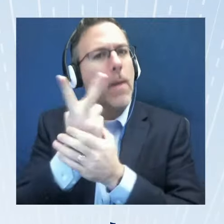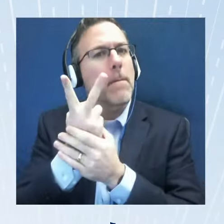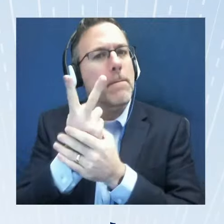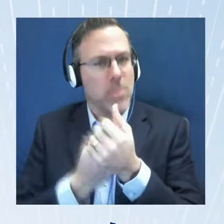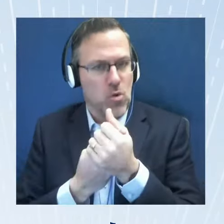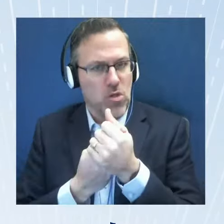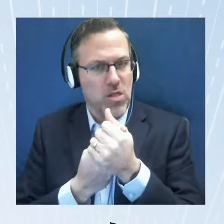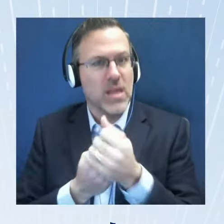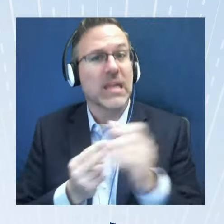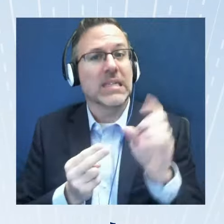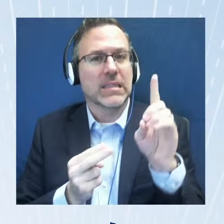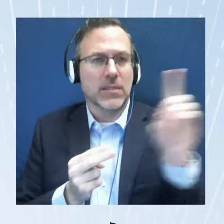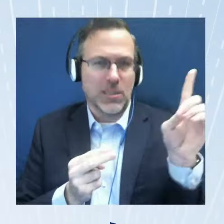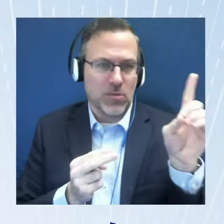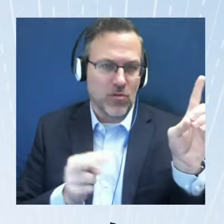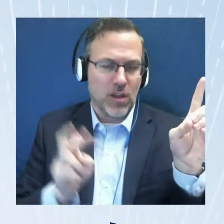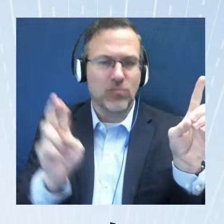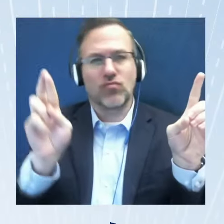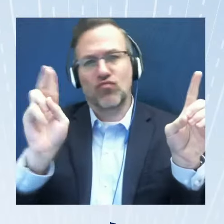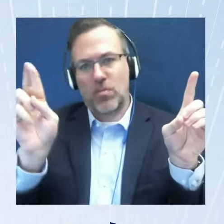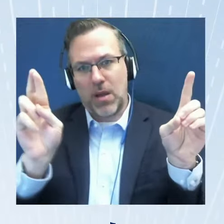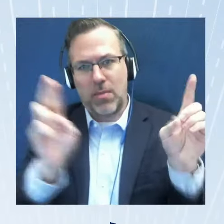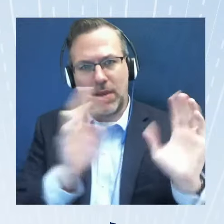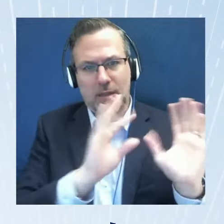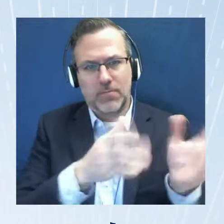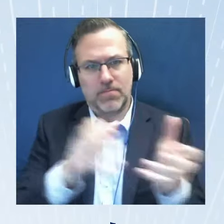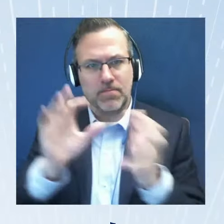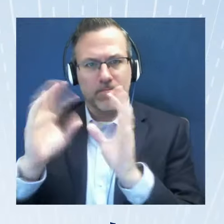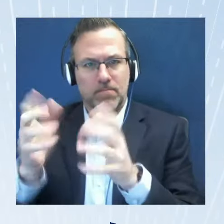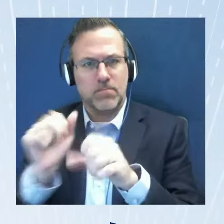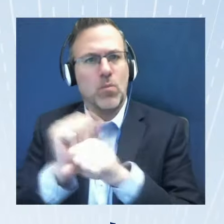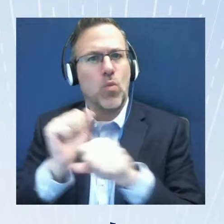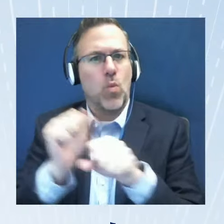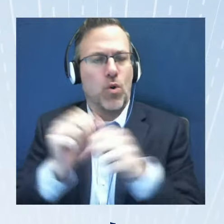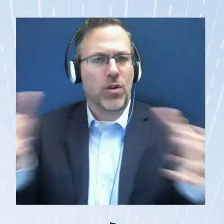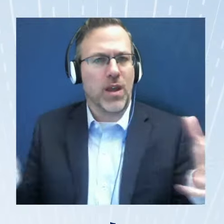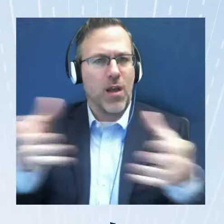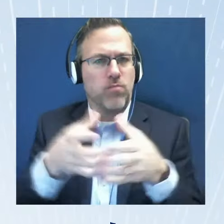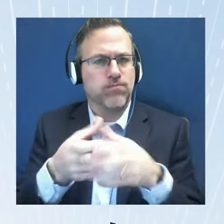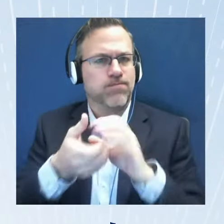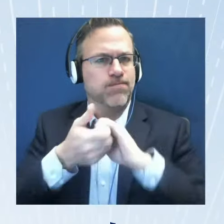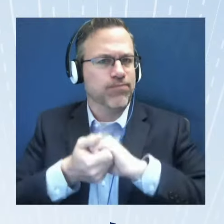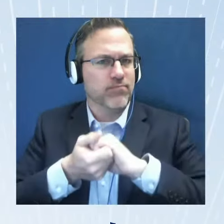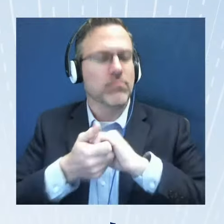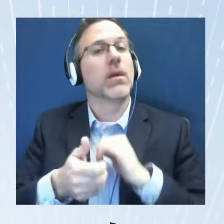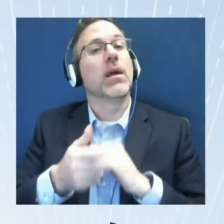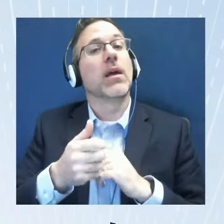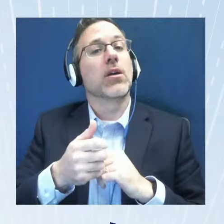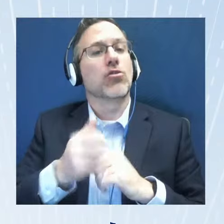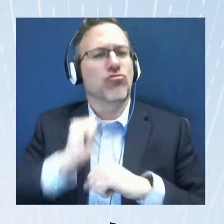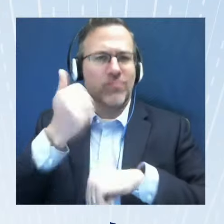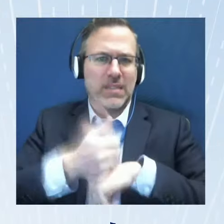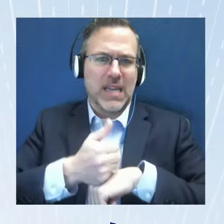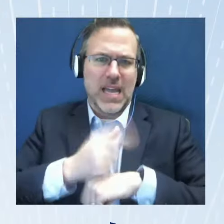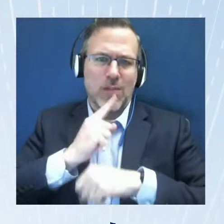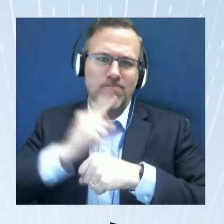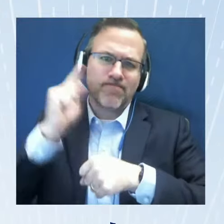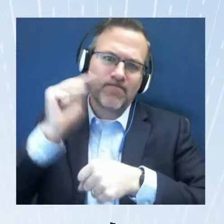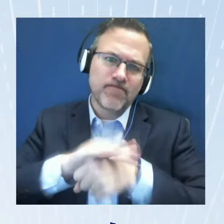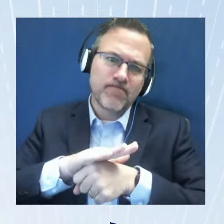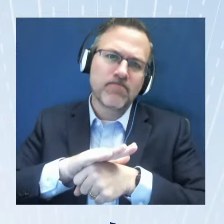these, many of the components of this rule into law for the future. This is going to be great as long